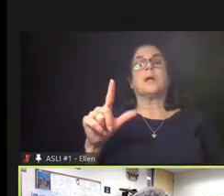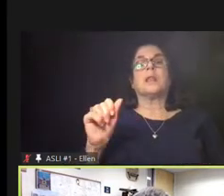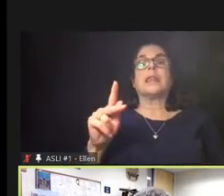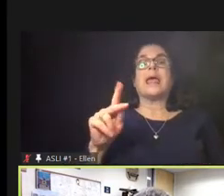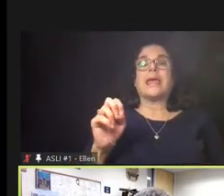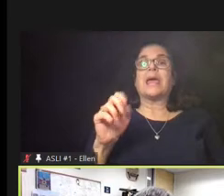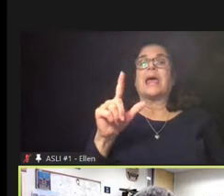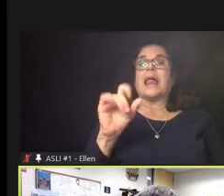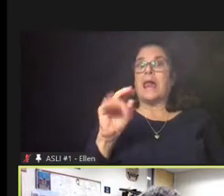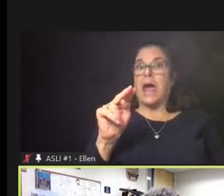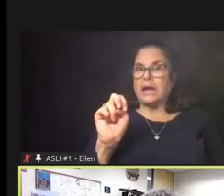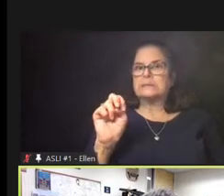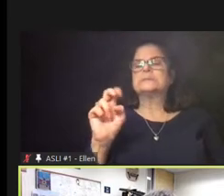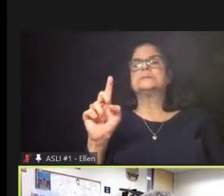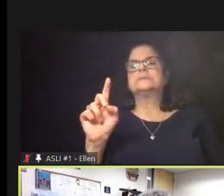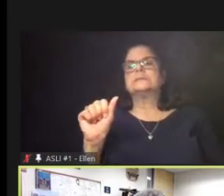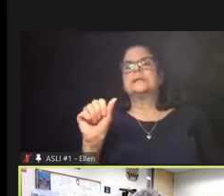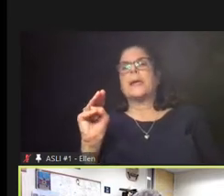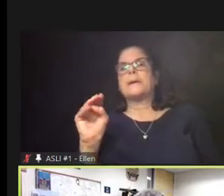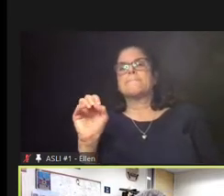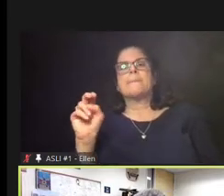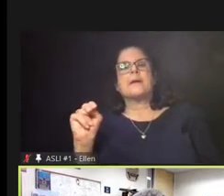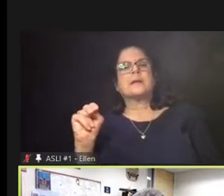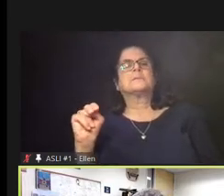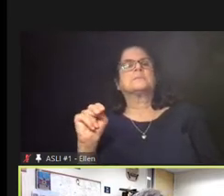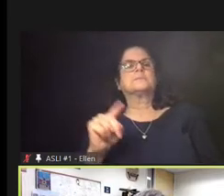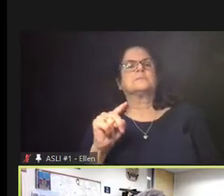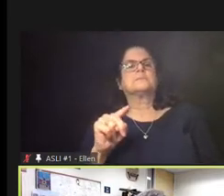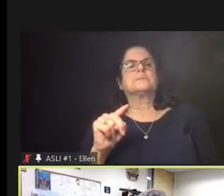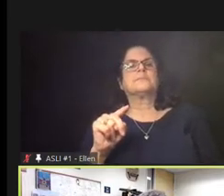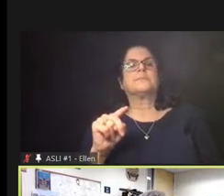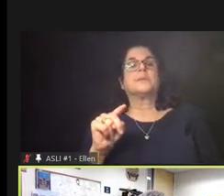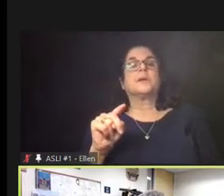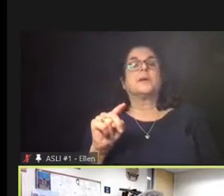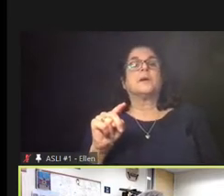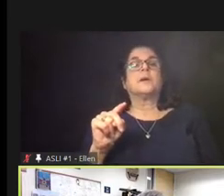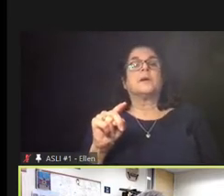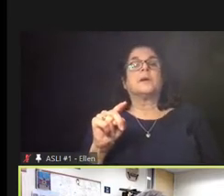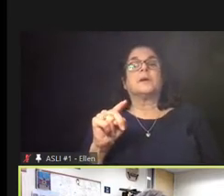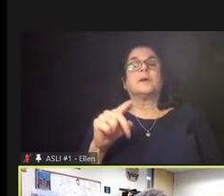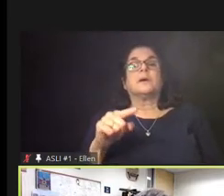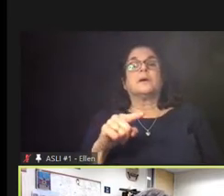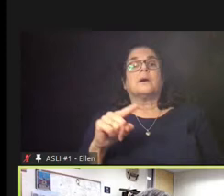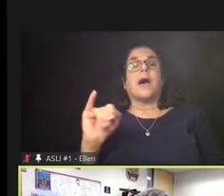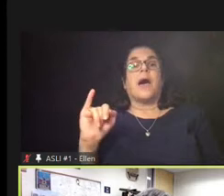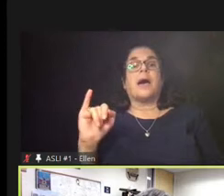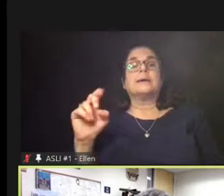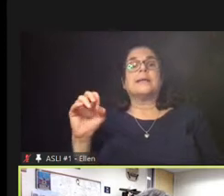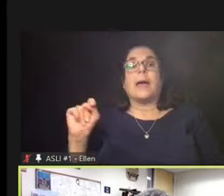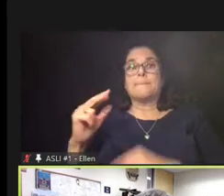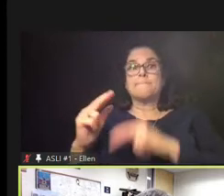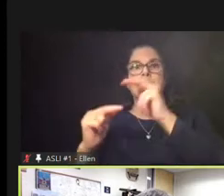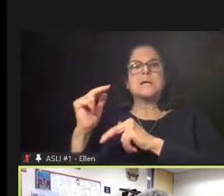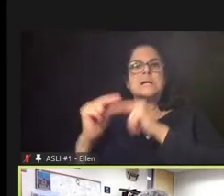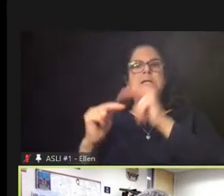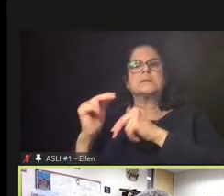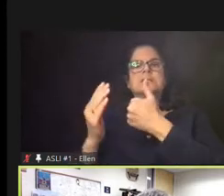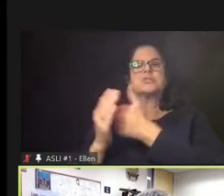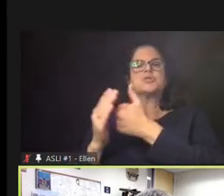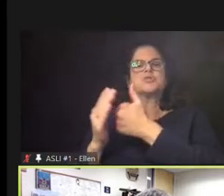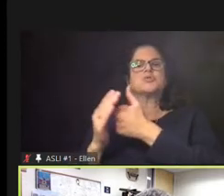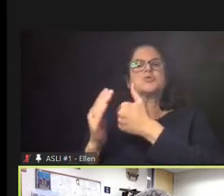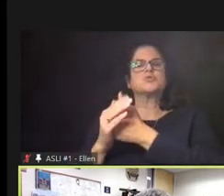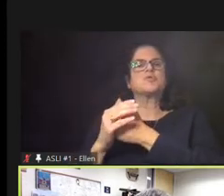an infill station CDOT is building at Damon, just west of the United Center. It is what they have awarded a construction contract